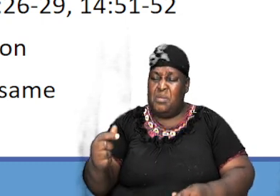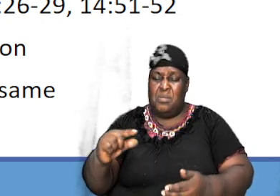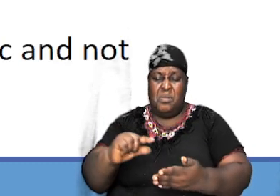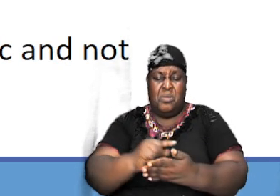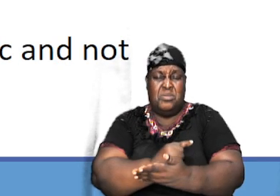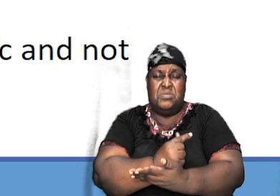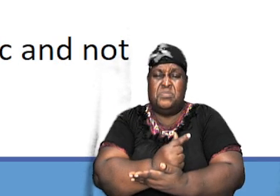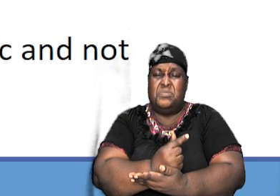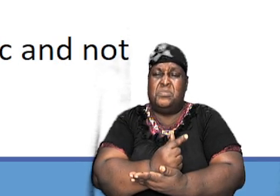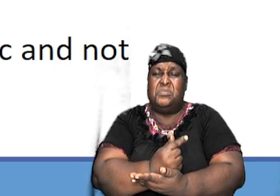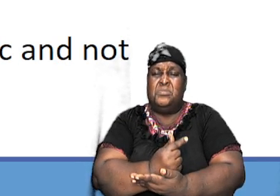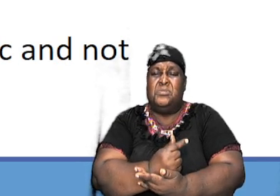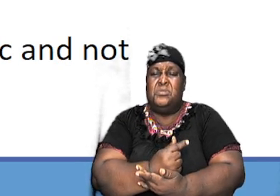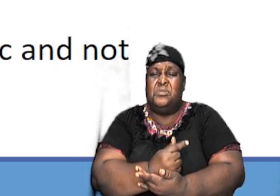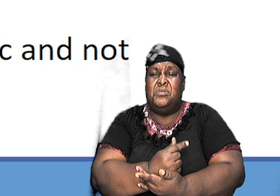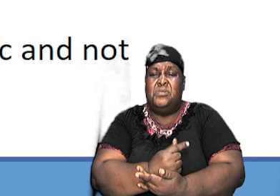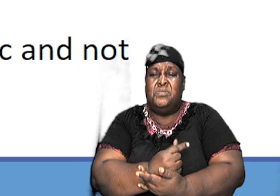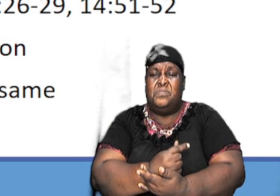Gospels.